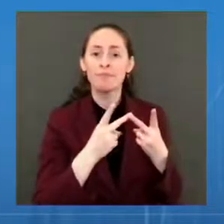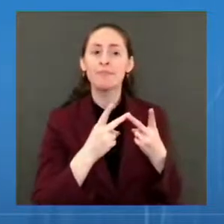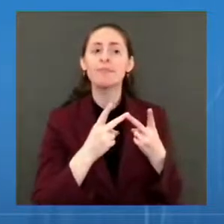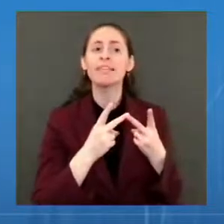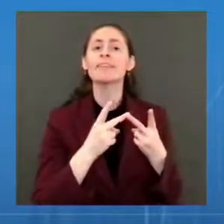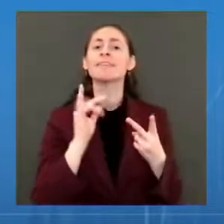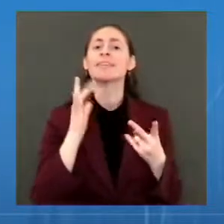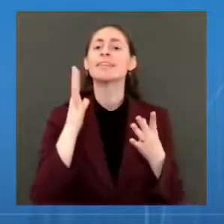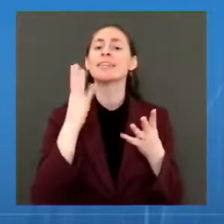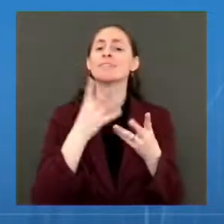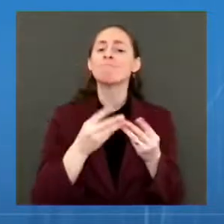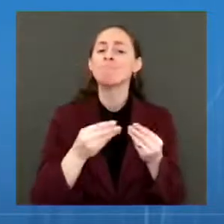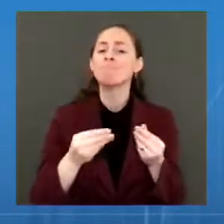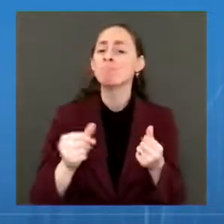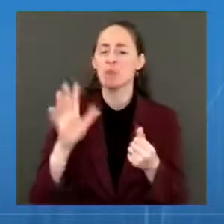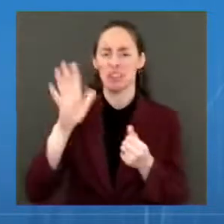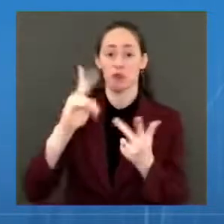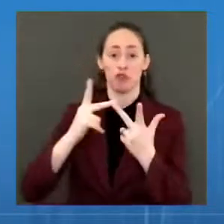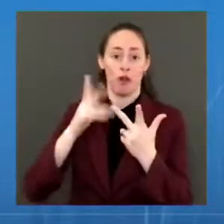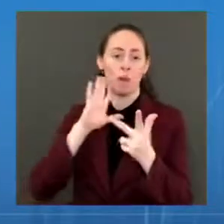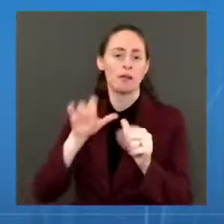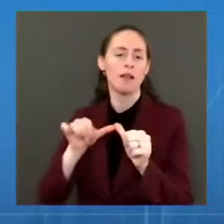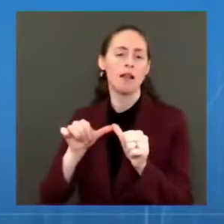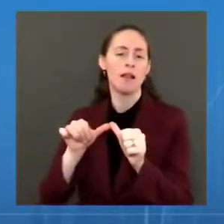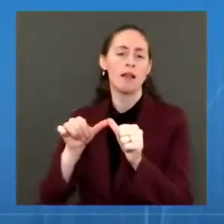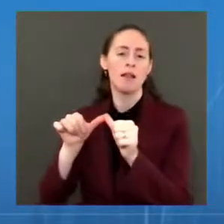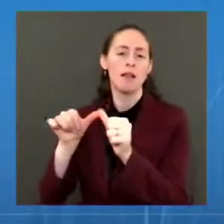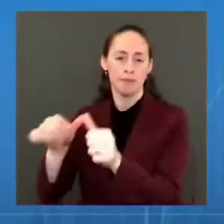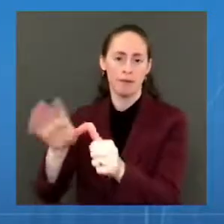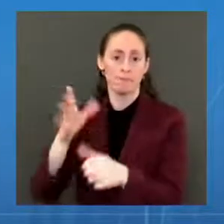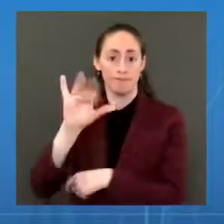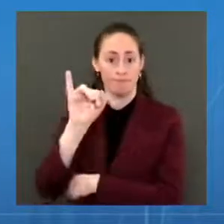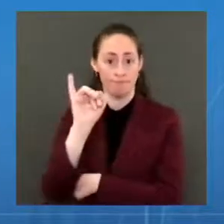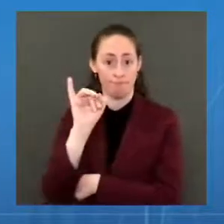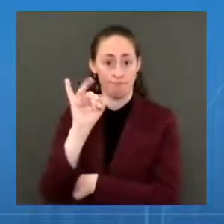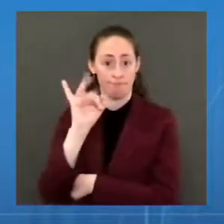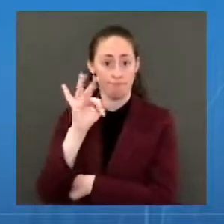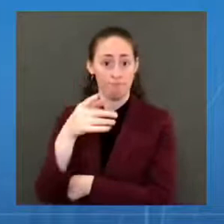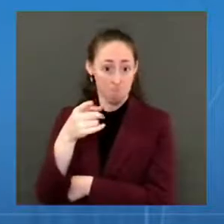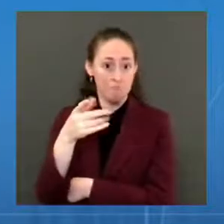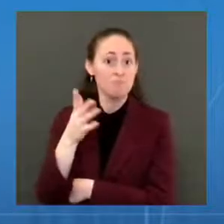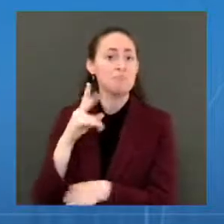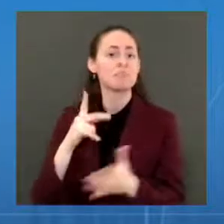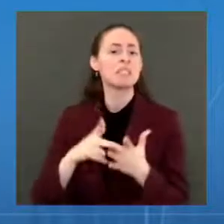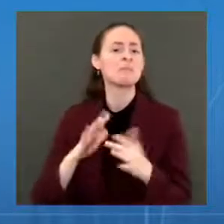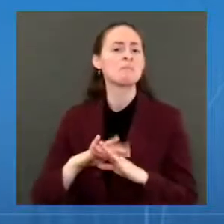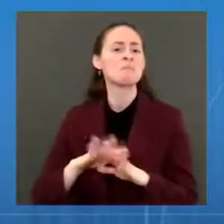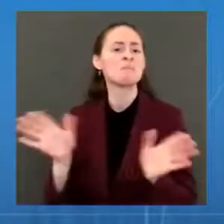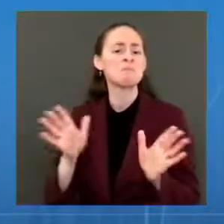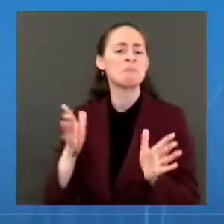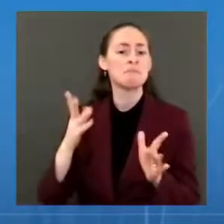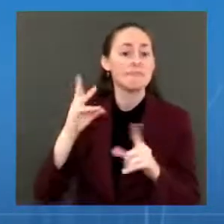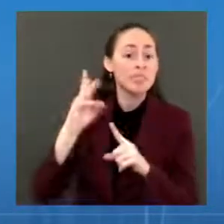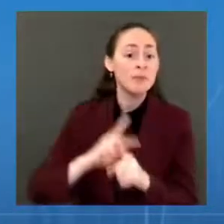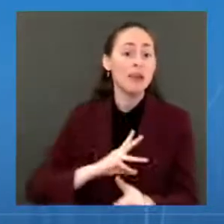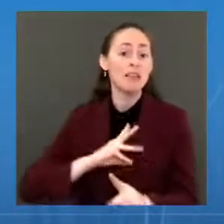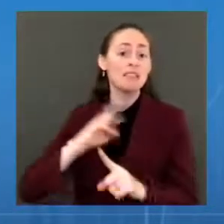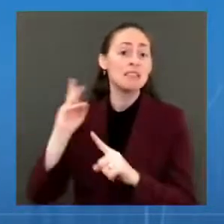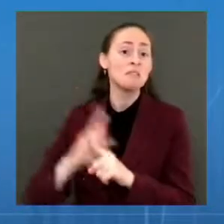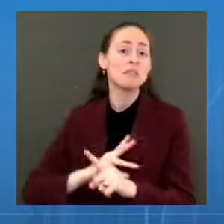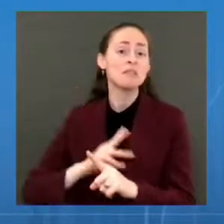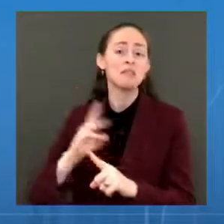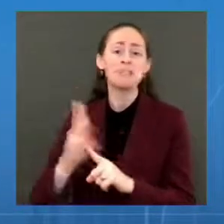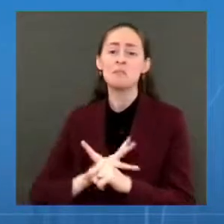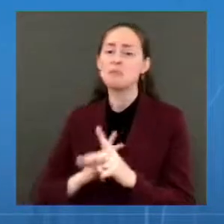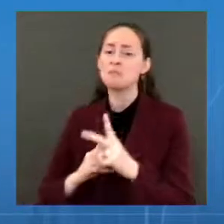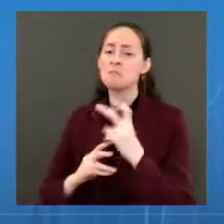we may not need to get boosted every 6 months or so. But if it does wane, which I hope it doesn't, then we will address